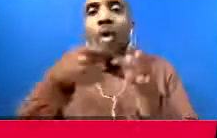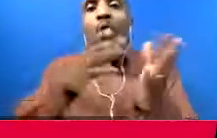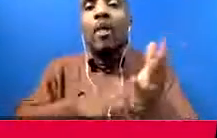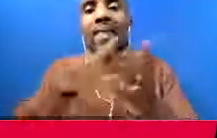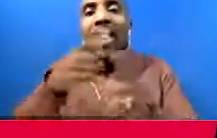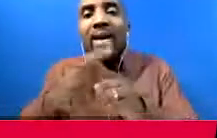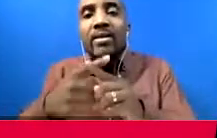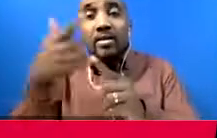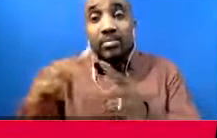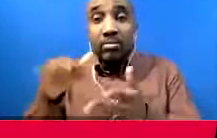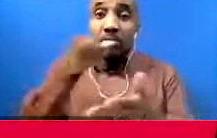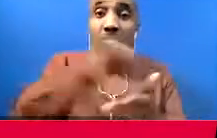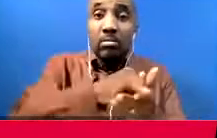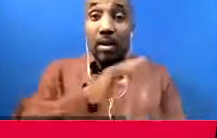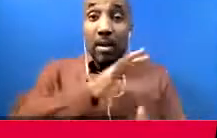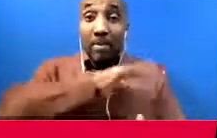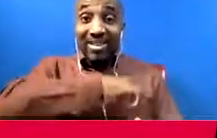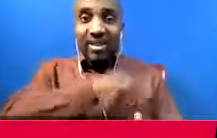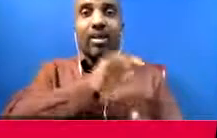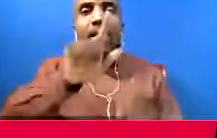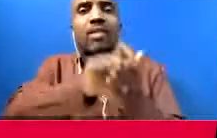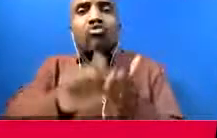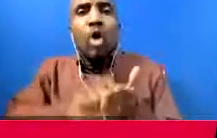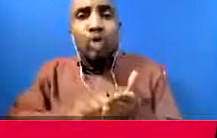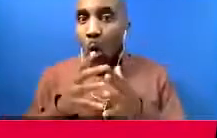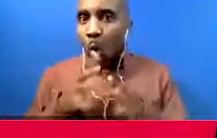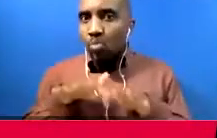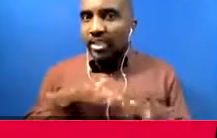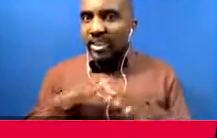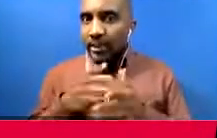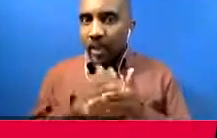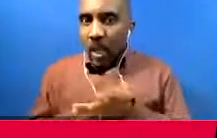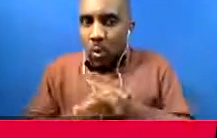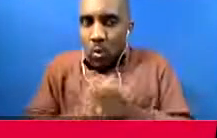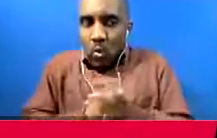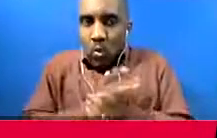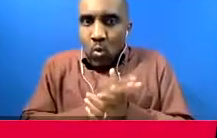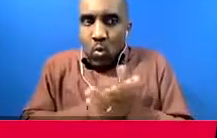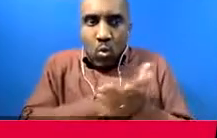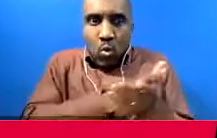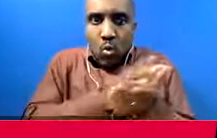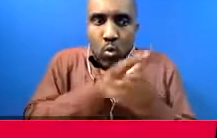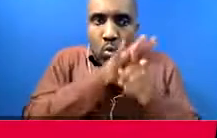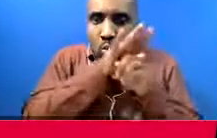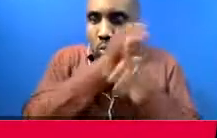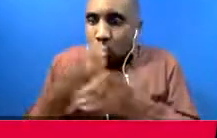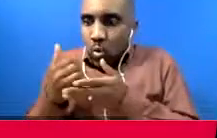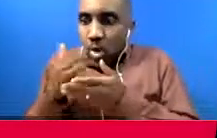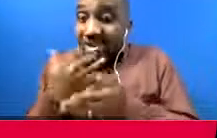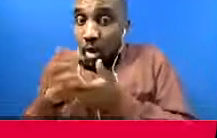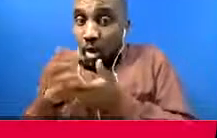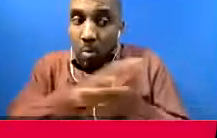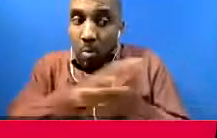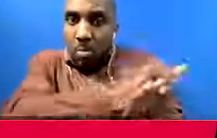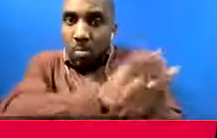Palestine. And he later wrote about how the British helped steal Palestine from Palestinians and how the Palestinian cause is part of a